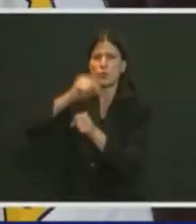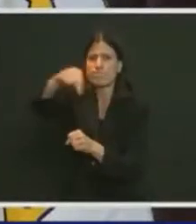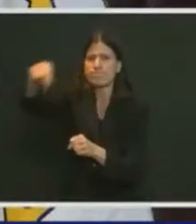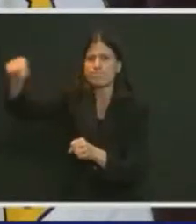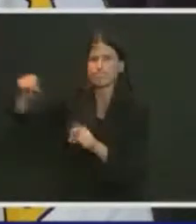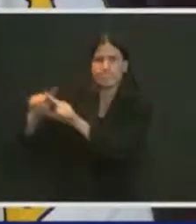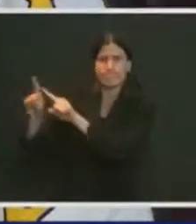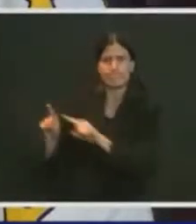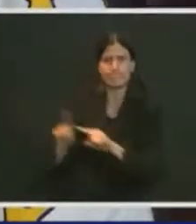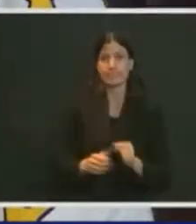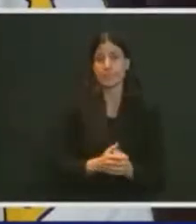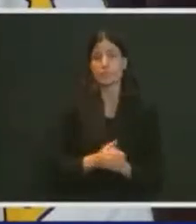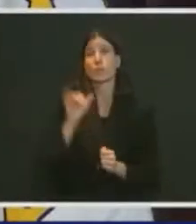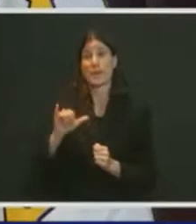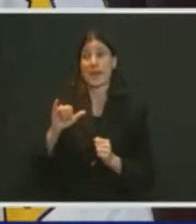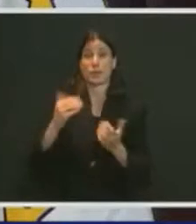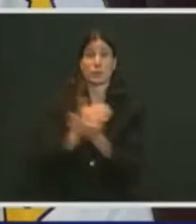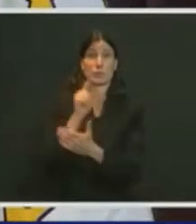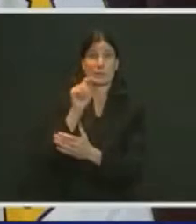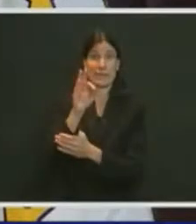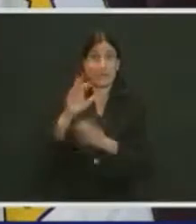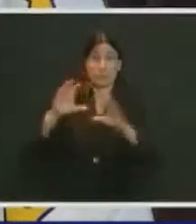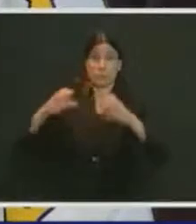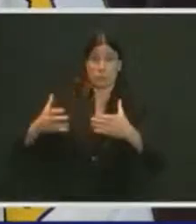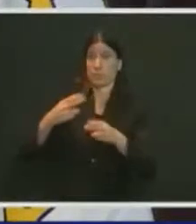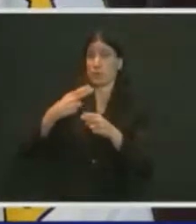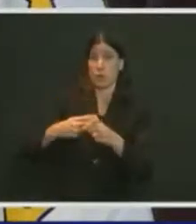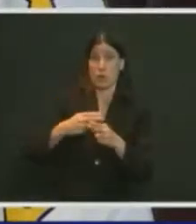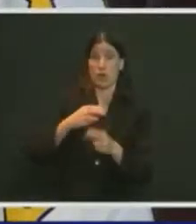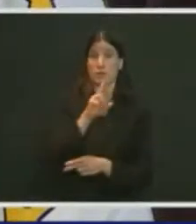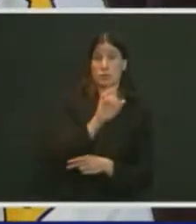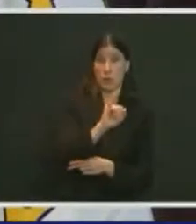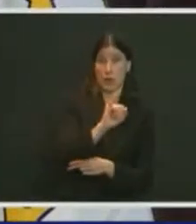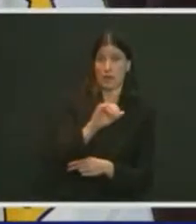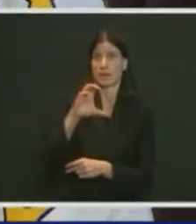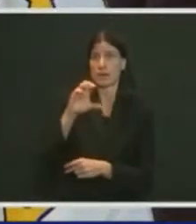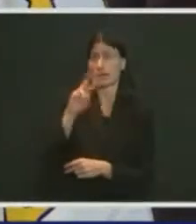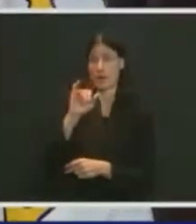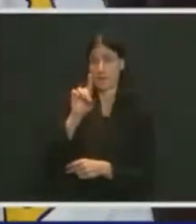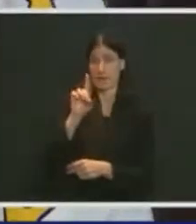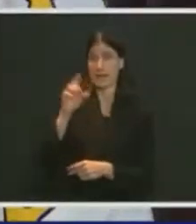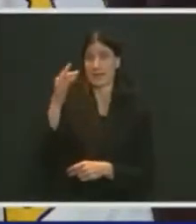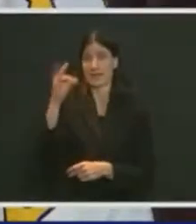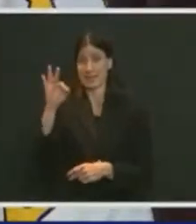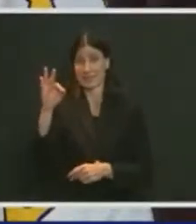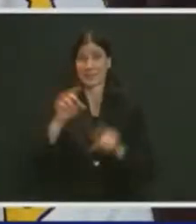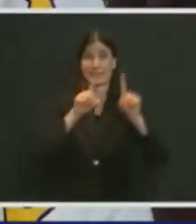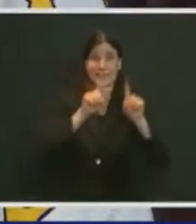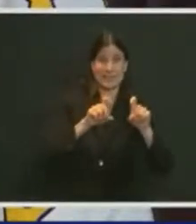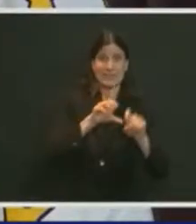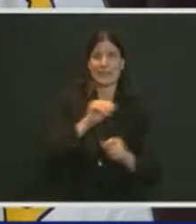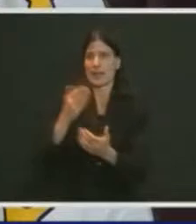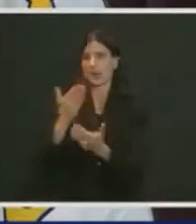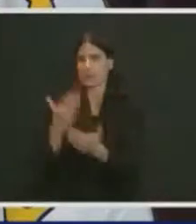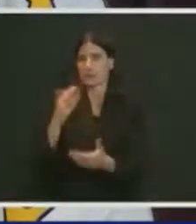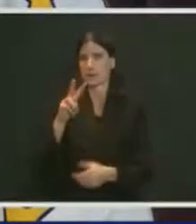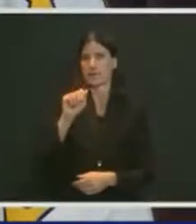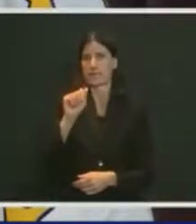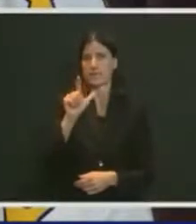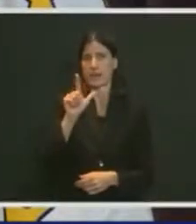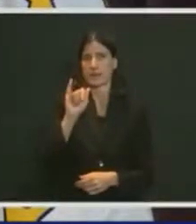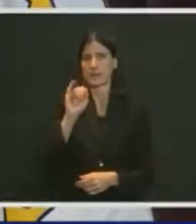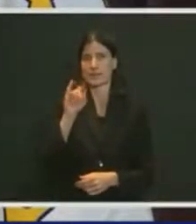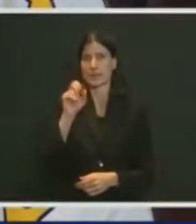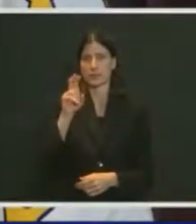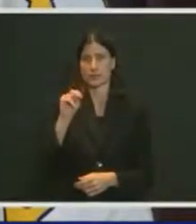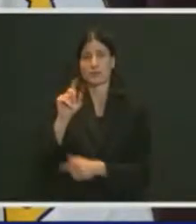make data-driven, informed, science-based decisions about our next steps. I